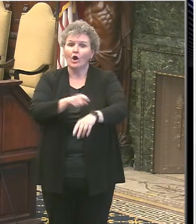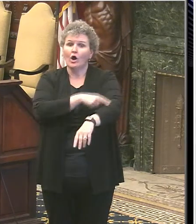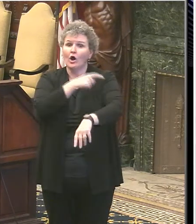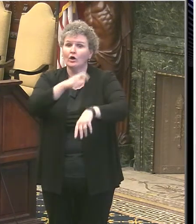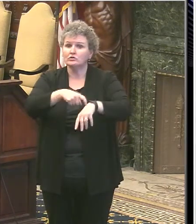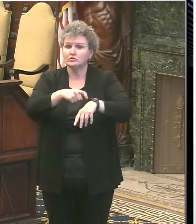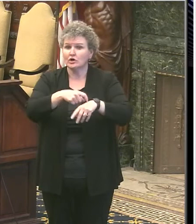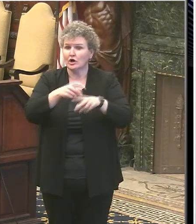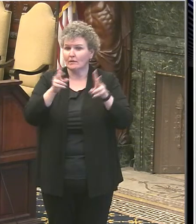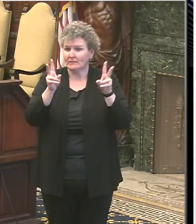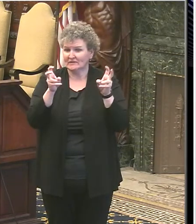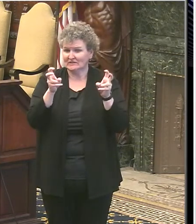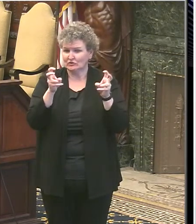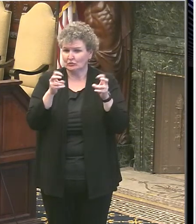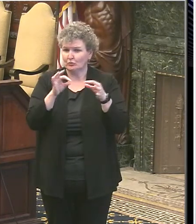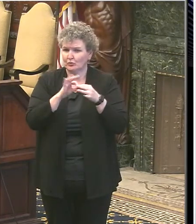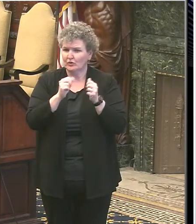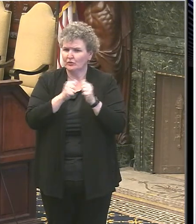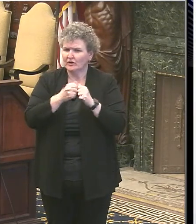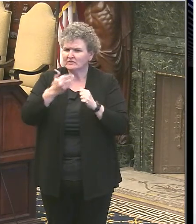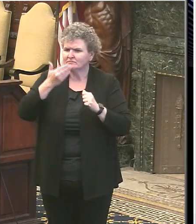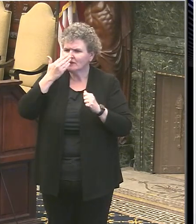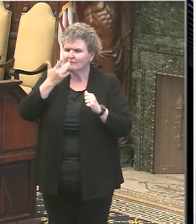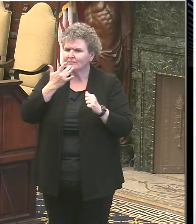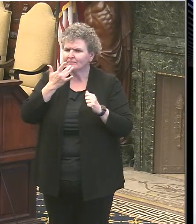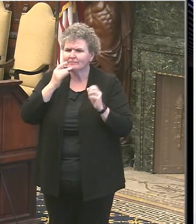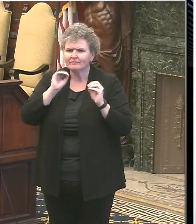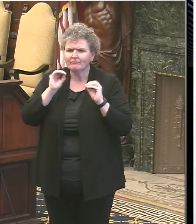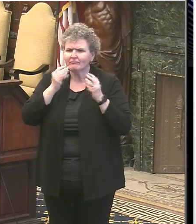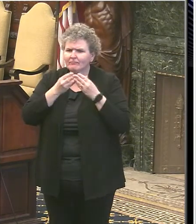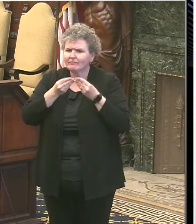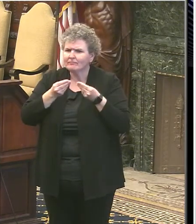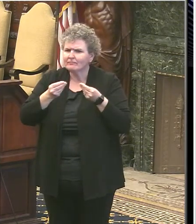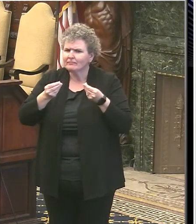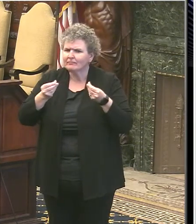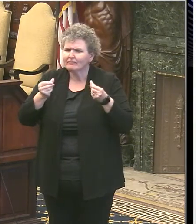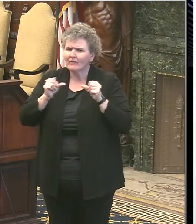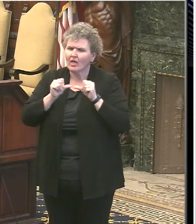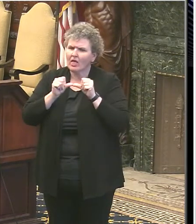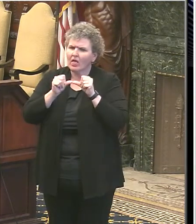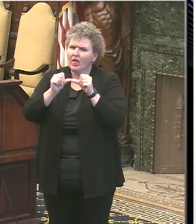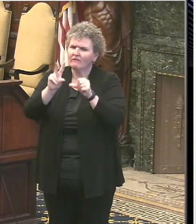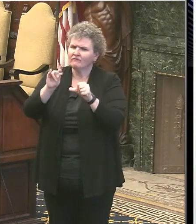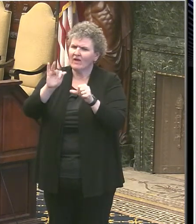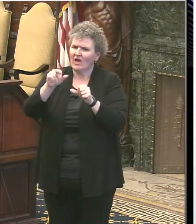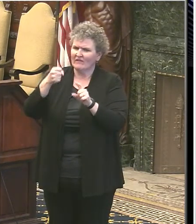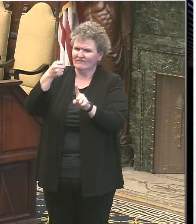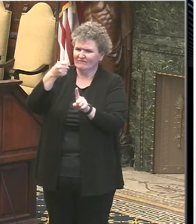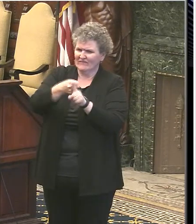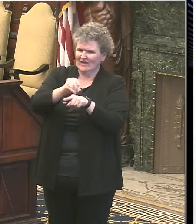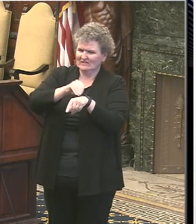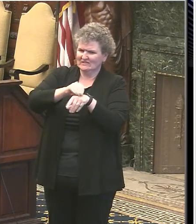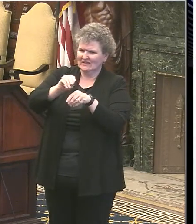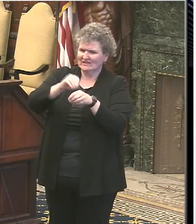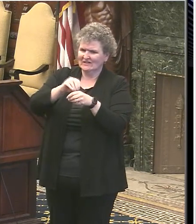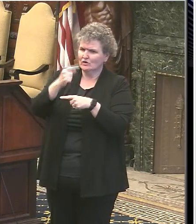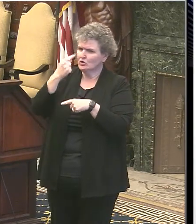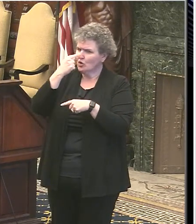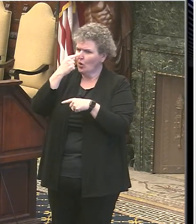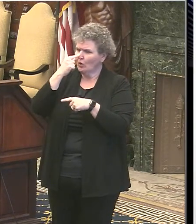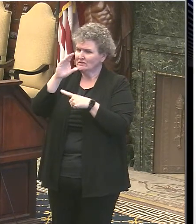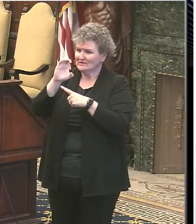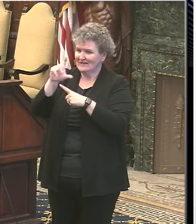of the sense of smell and how the virus affects the cells inside the nasal